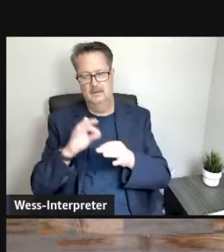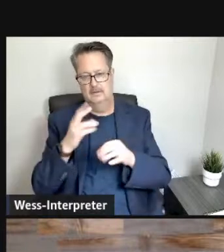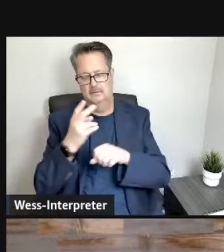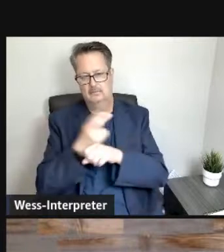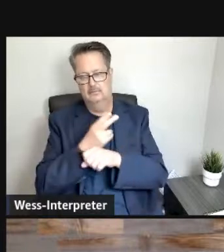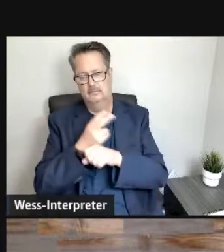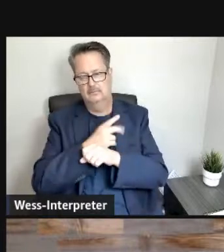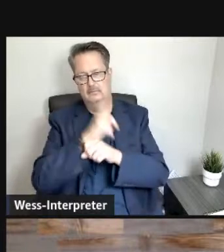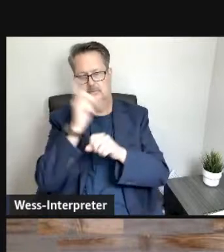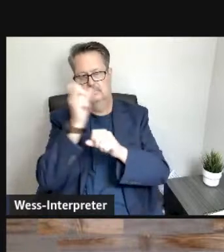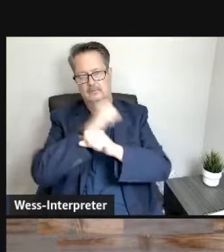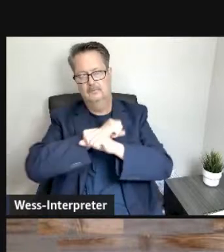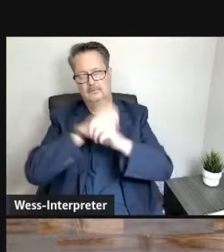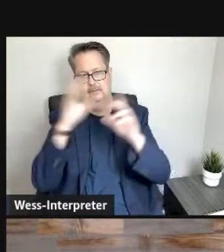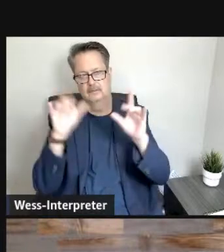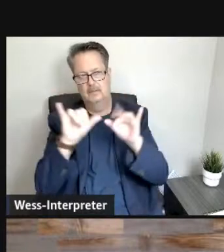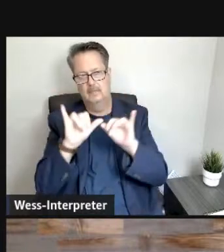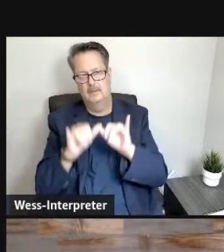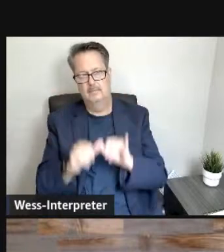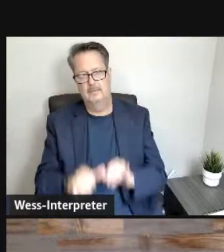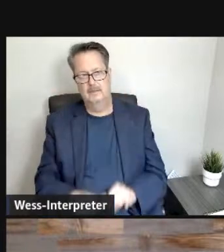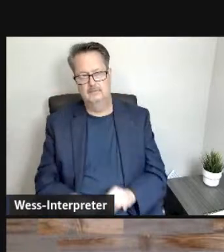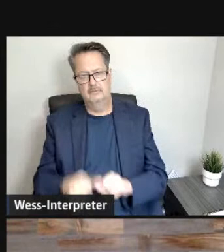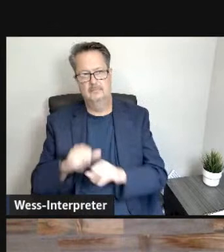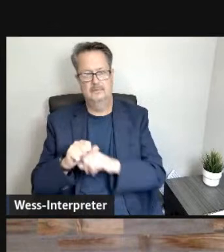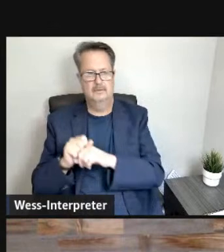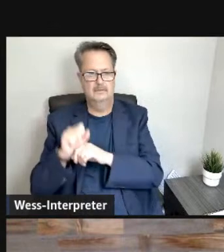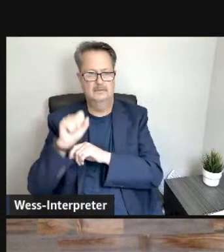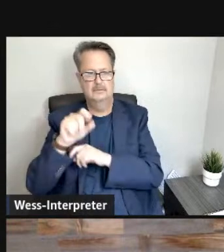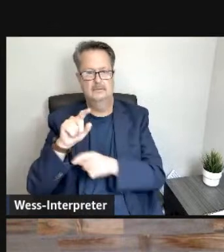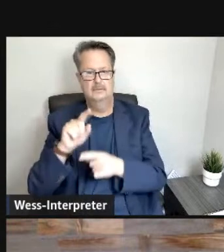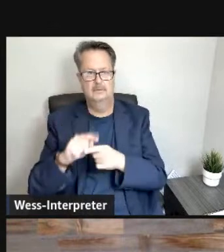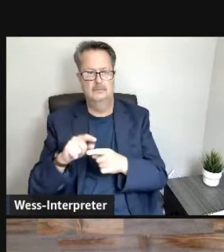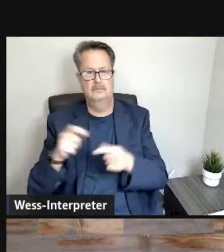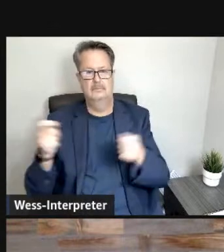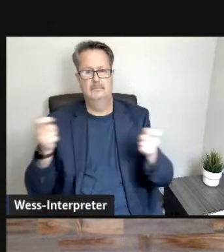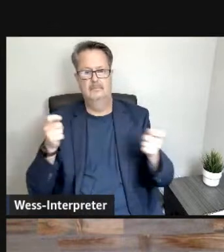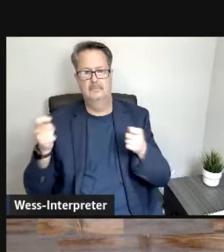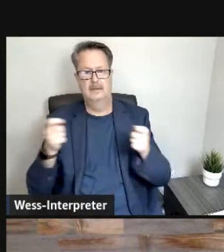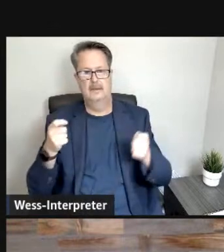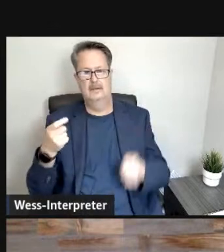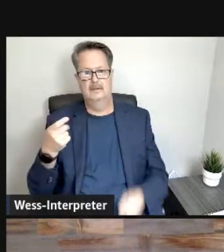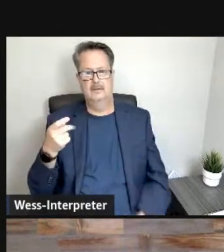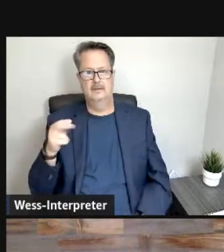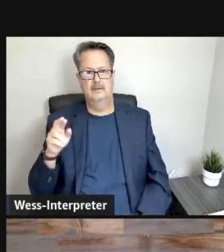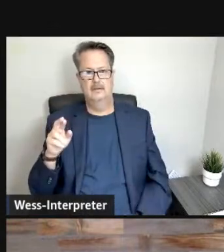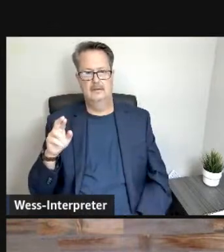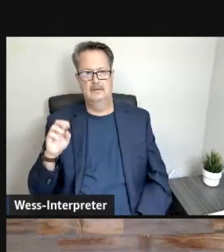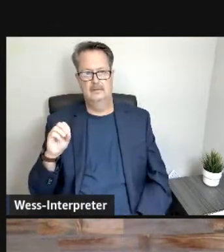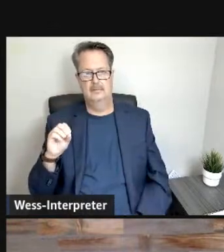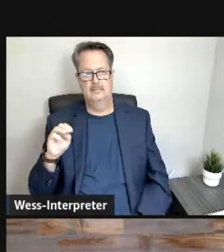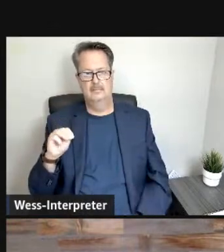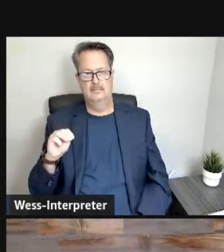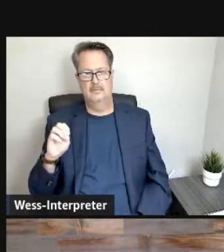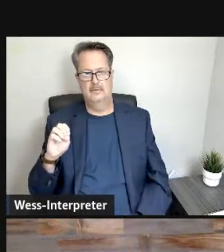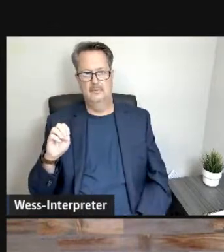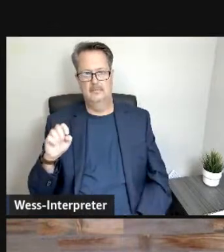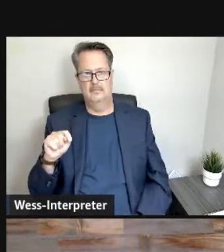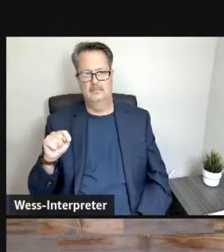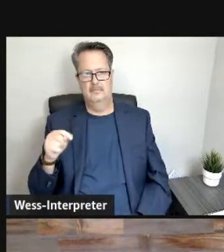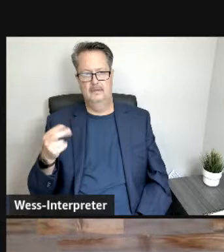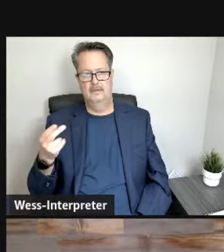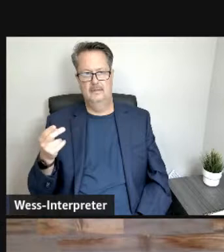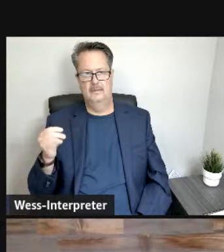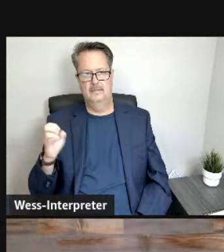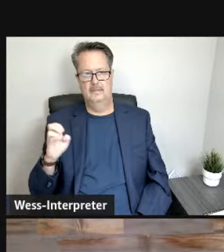visualize the metrics that have been sent to manage Prometheus, and then I will graph it with CloudWatch logs inside. So if I do